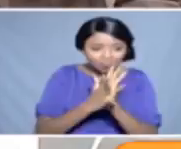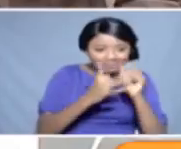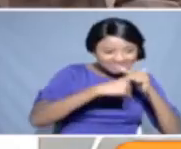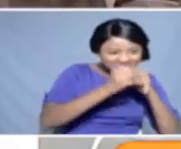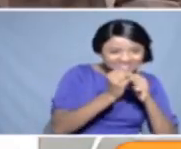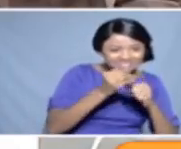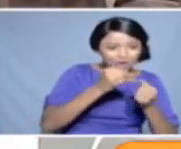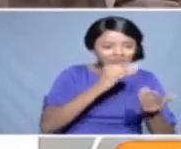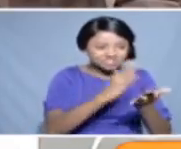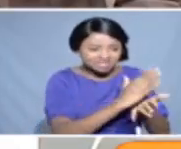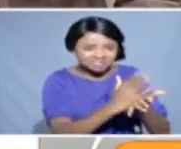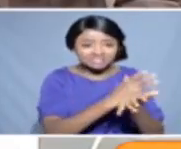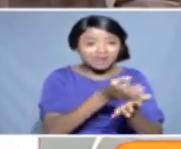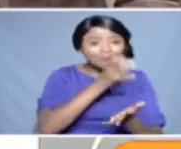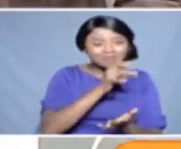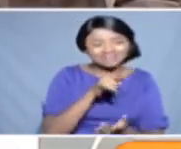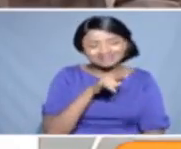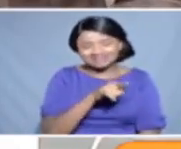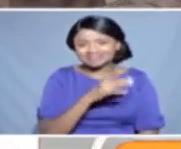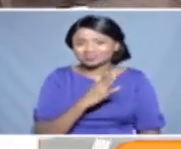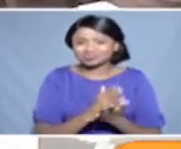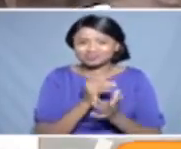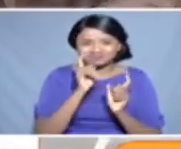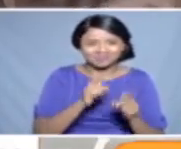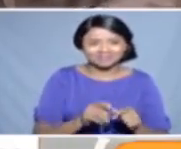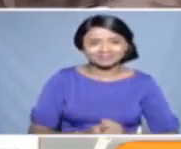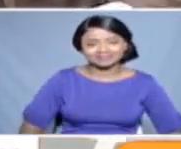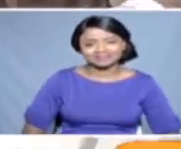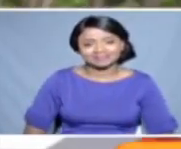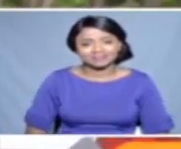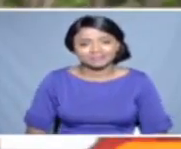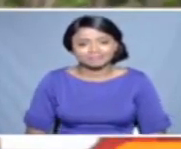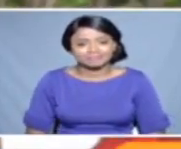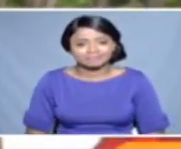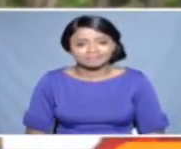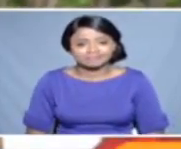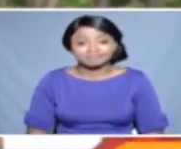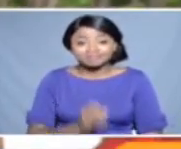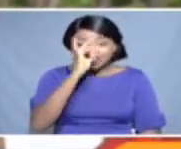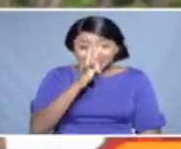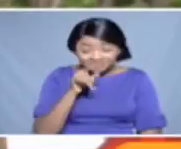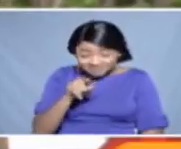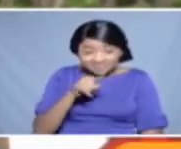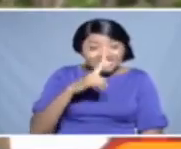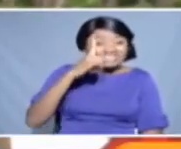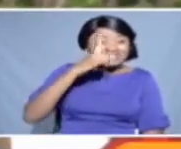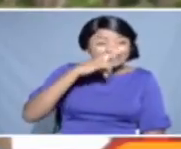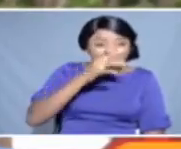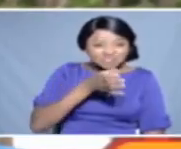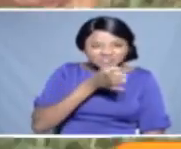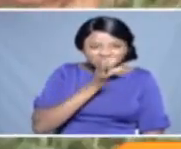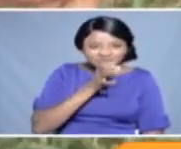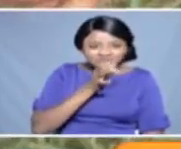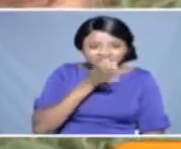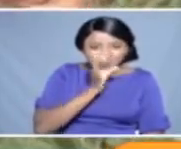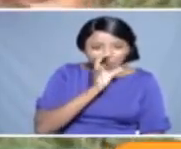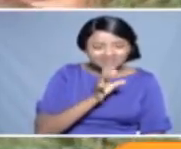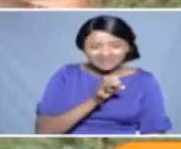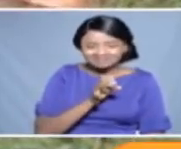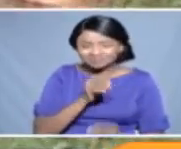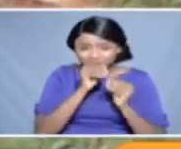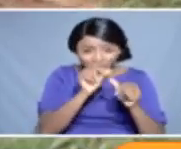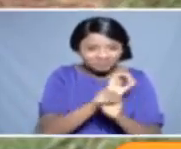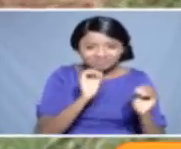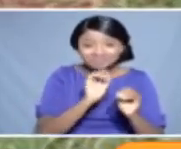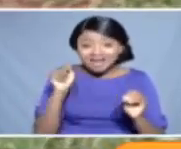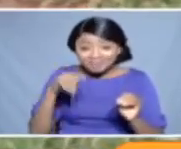maji, pengo analosema kuwa lazima lizibwe. If we do not address sewage in the country, the clean water is